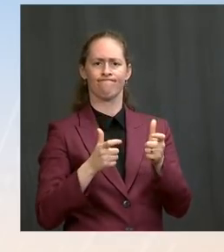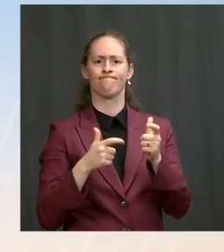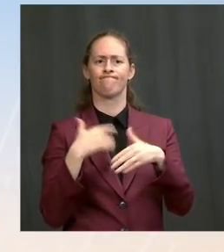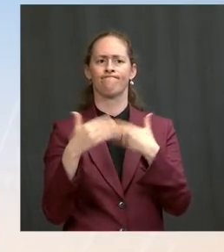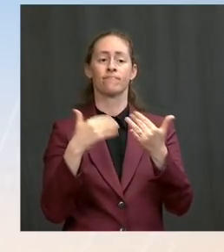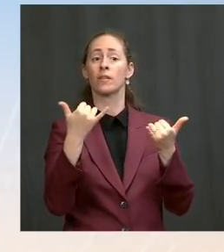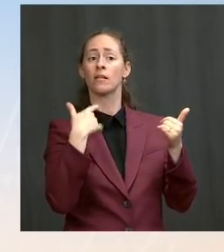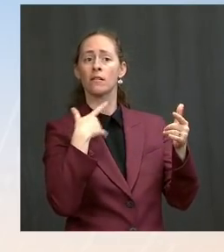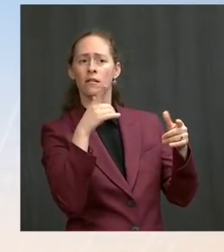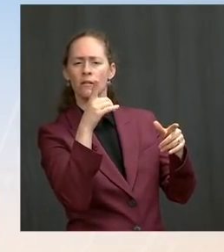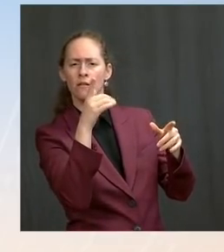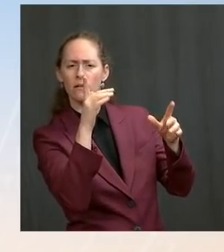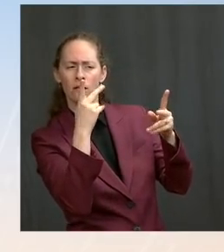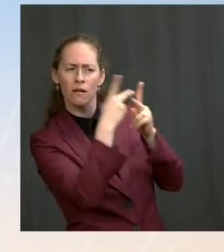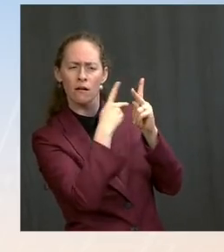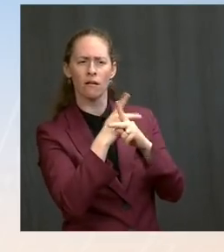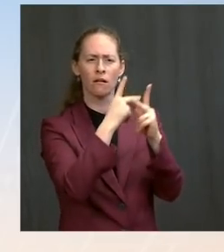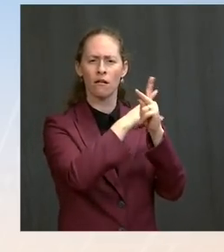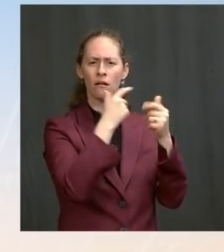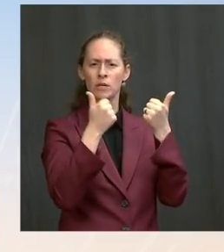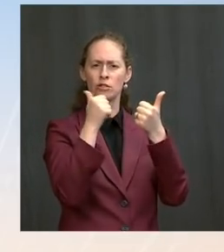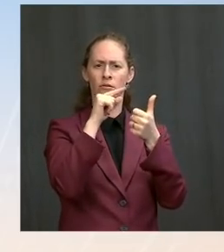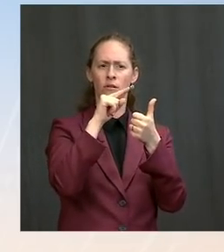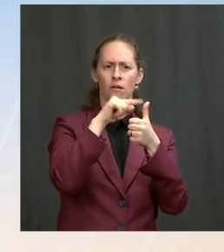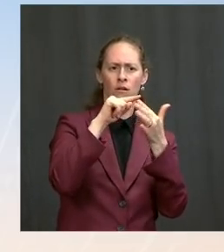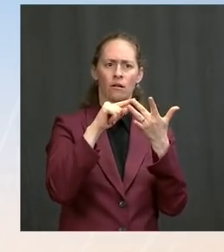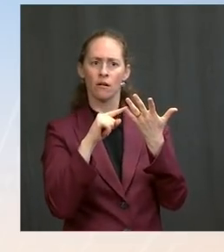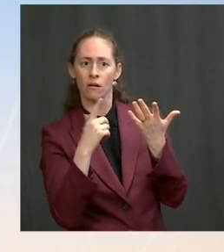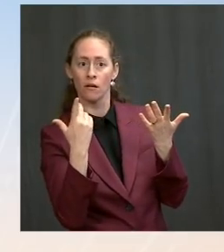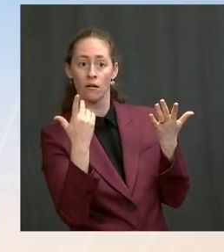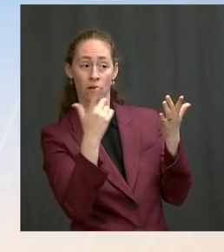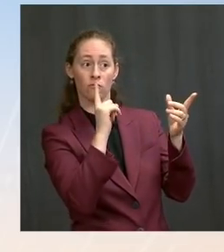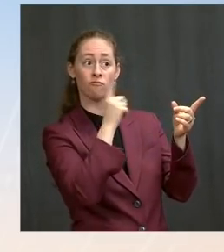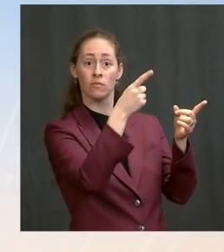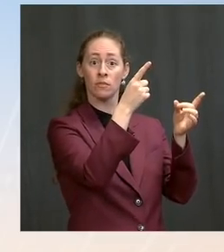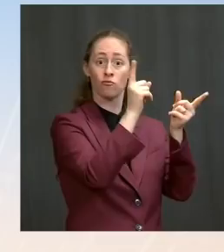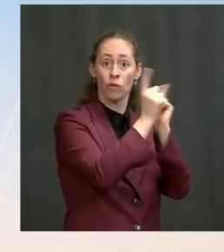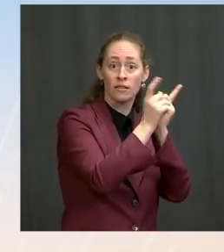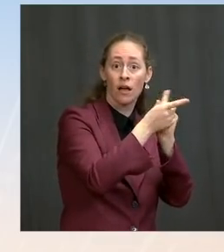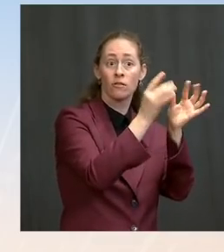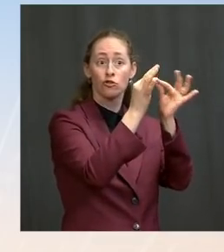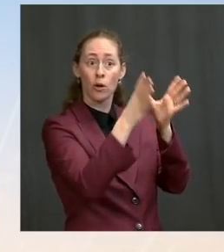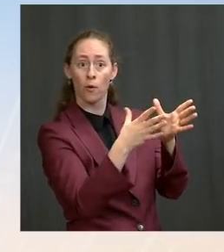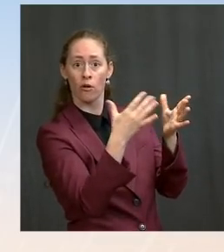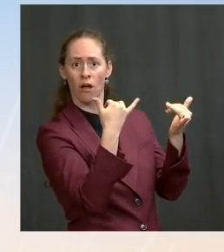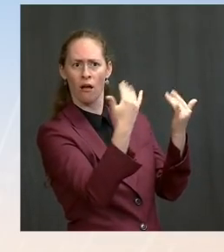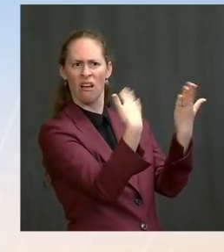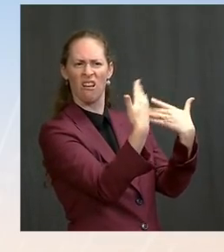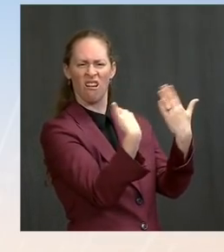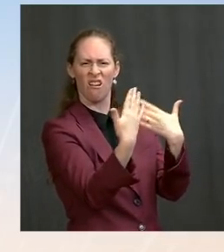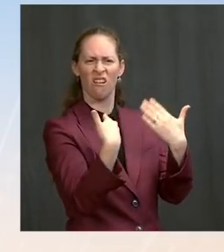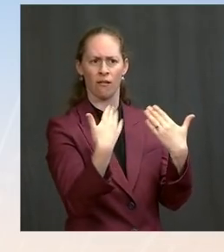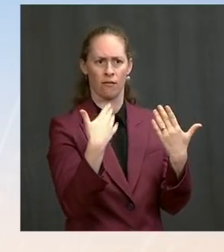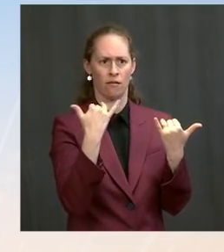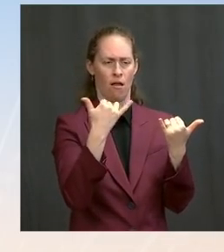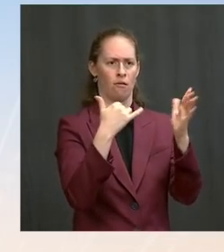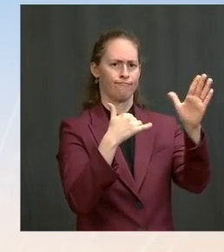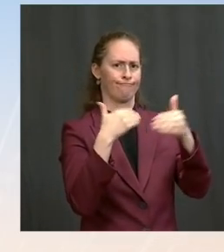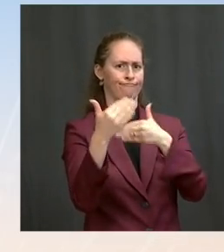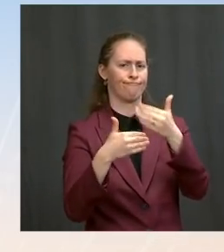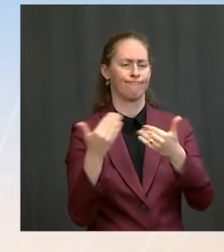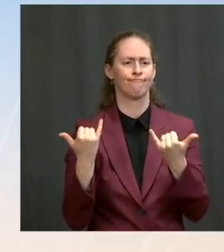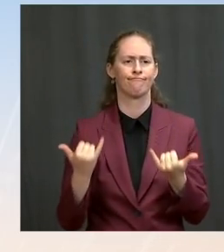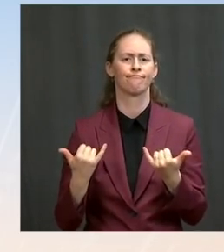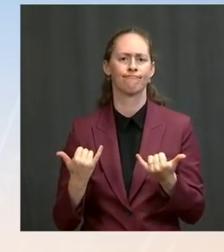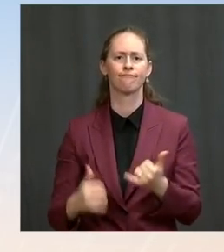options for moving individuals to another location so that they could complete their processing, individuals who are already in the pipeline.